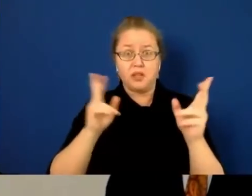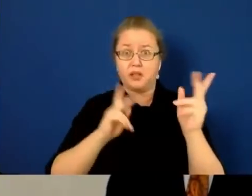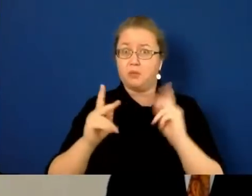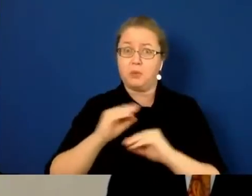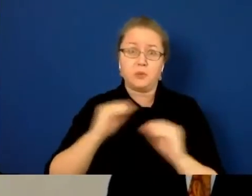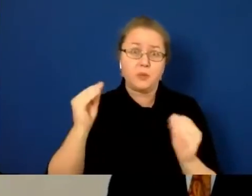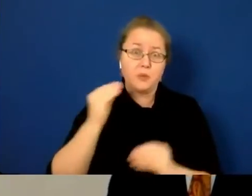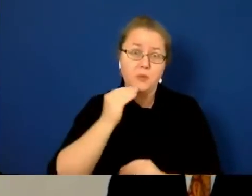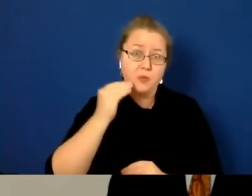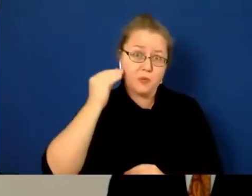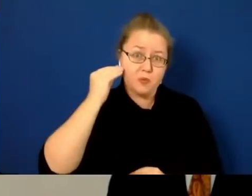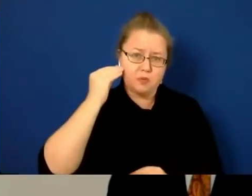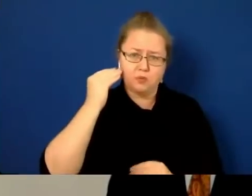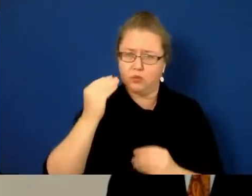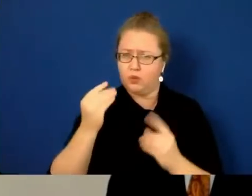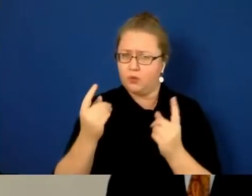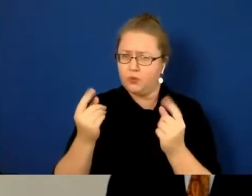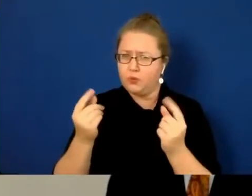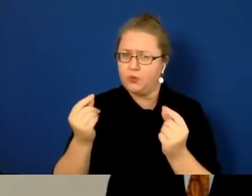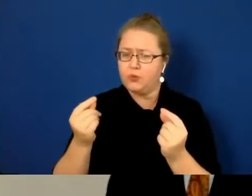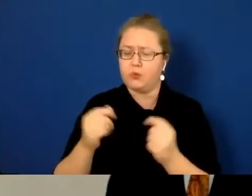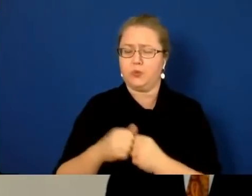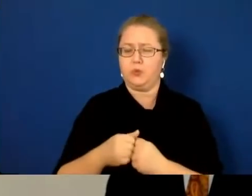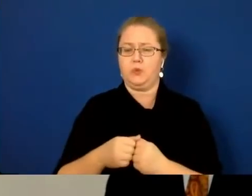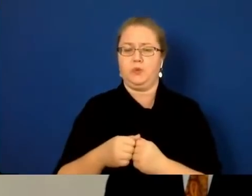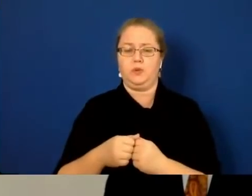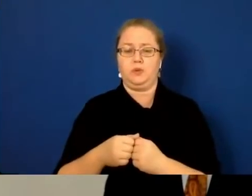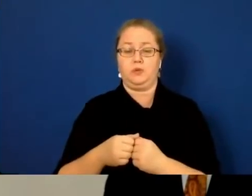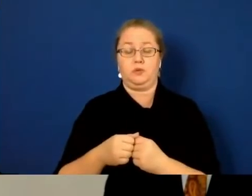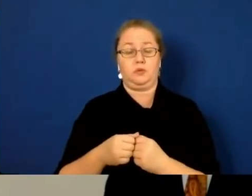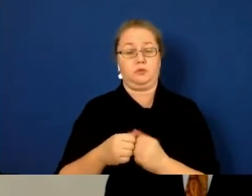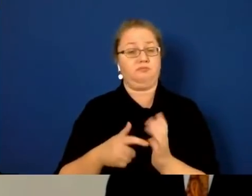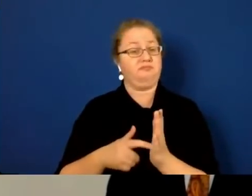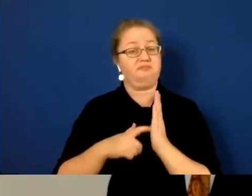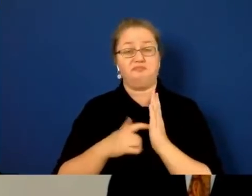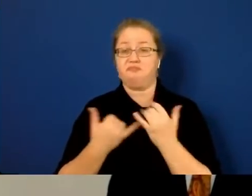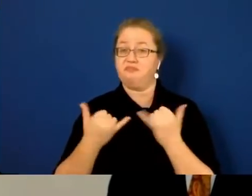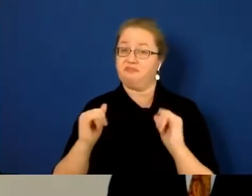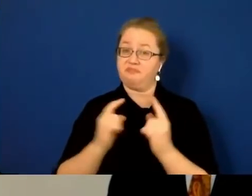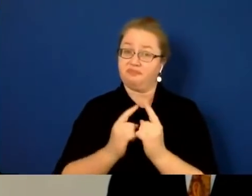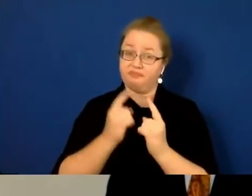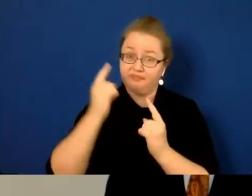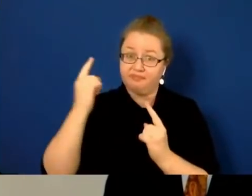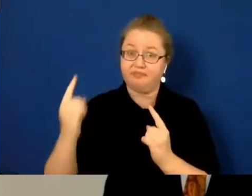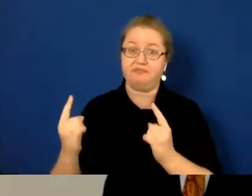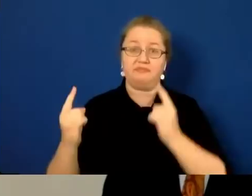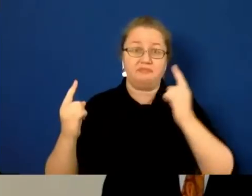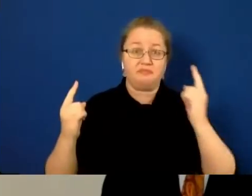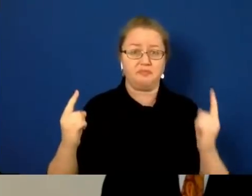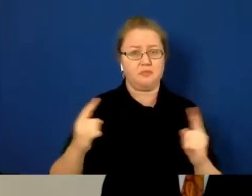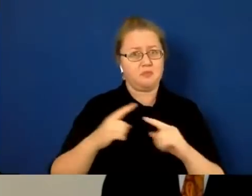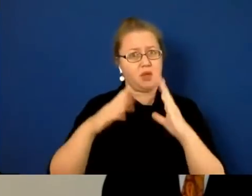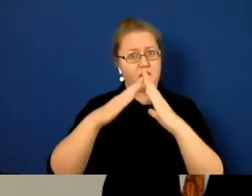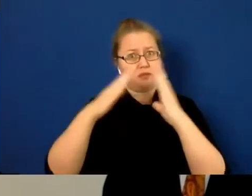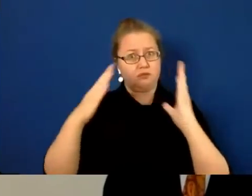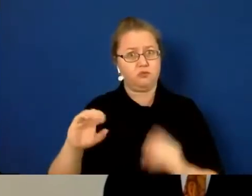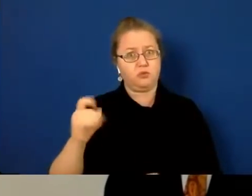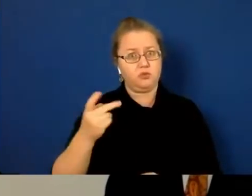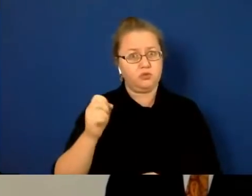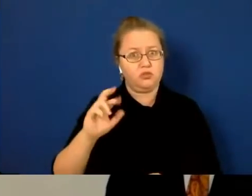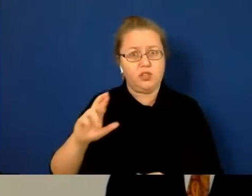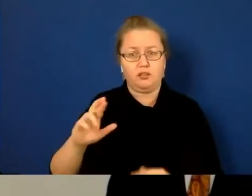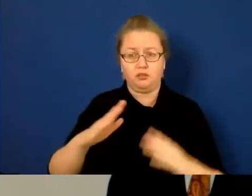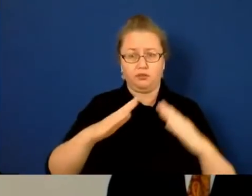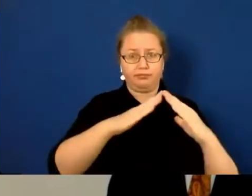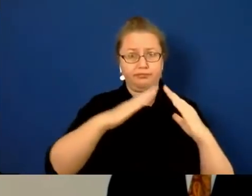the get-togethers that often occur after Remembrance Day ceremonies in Legions and other facilities, that those be postponed this